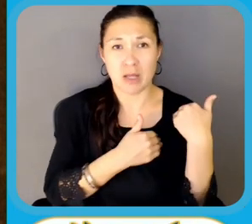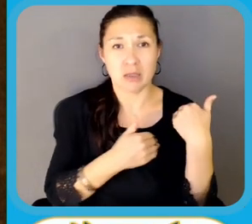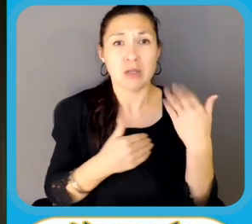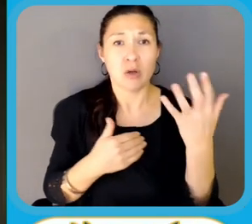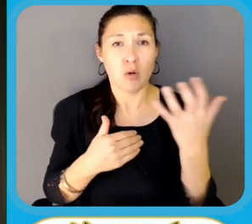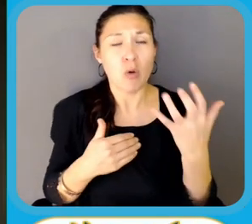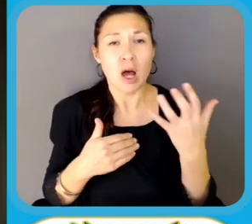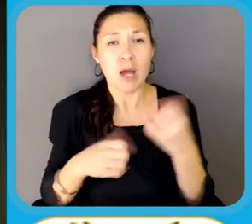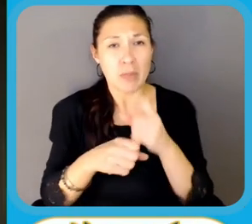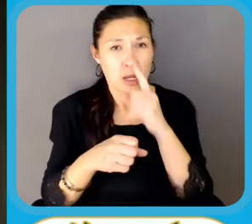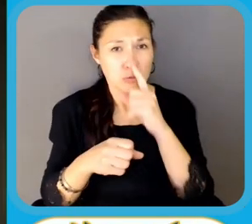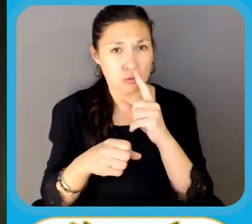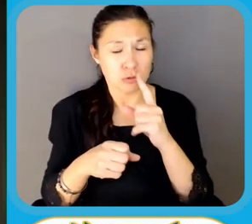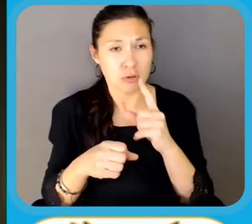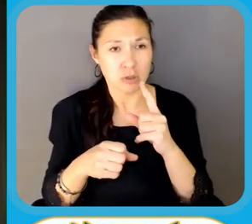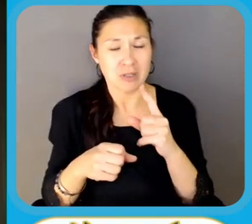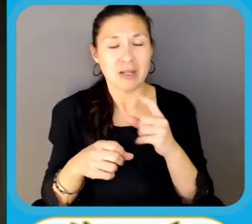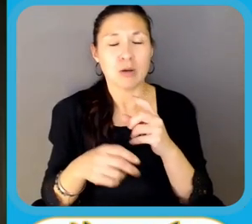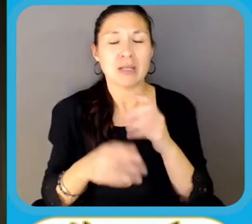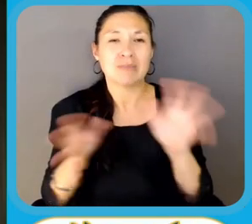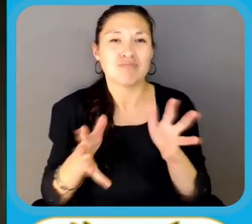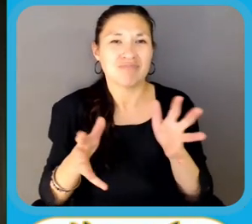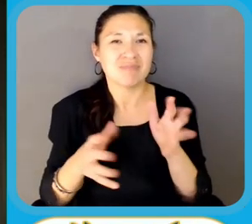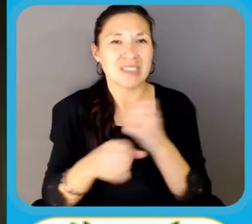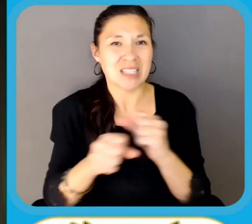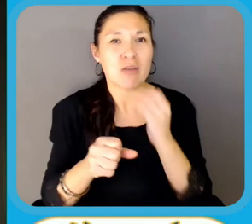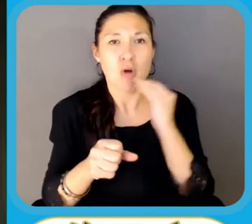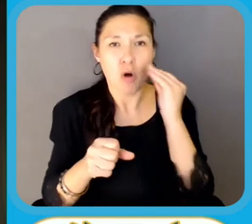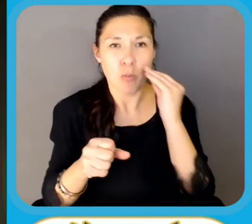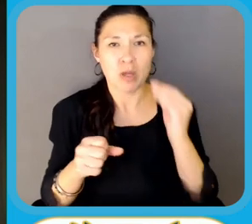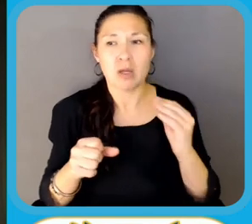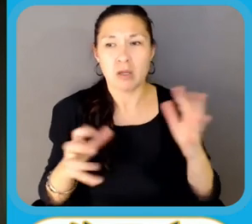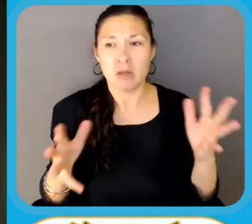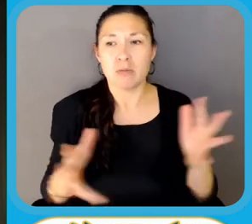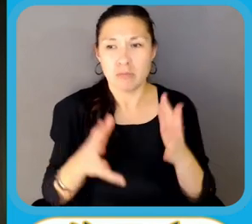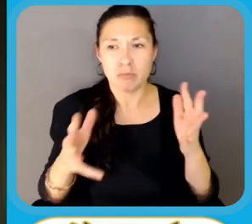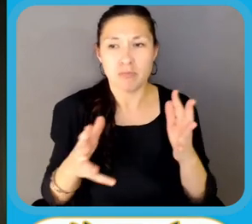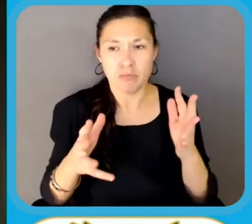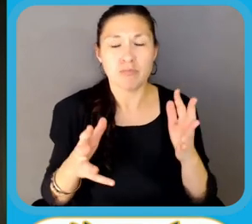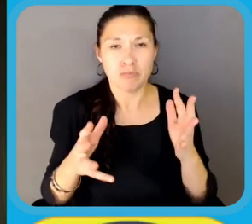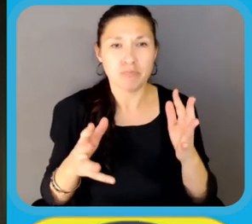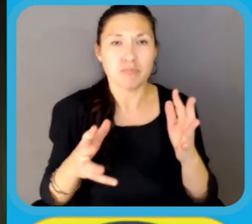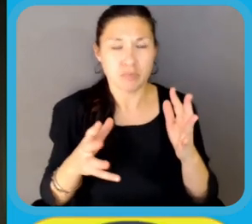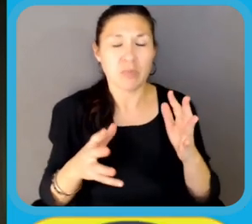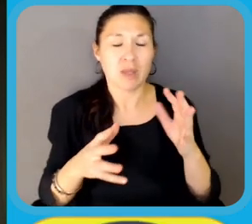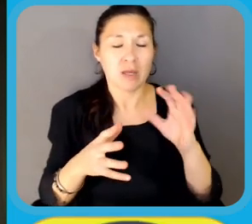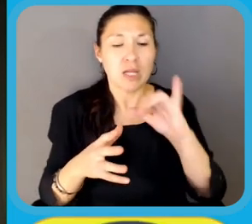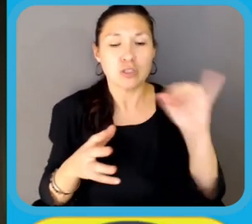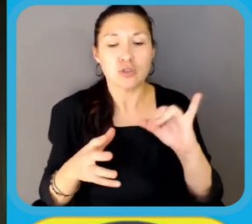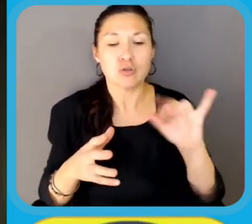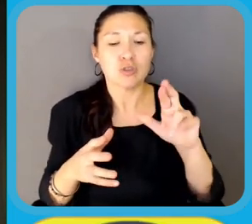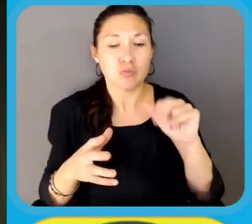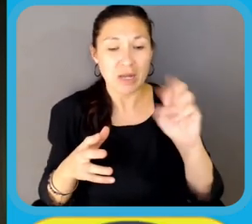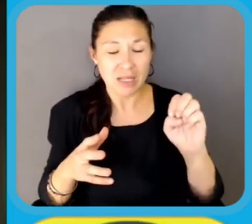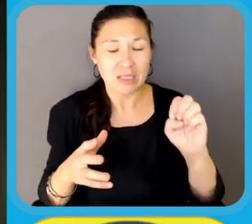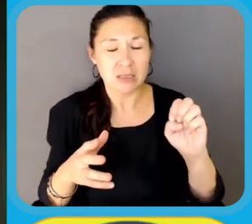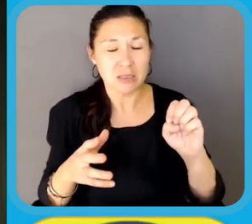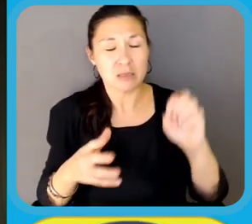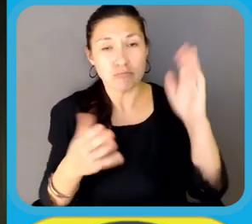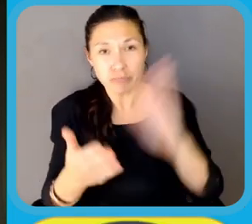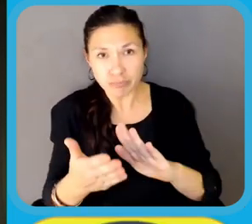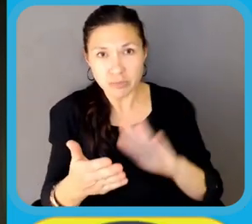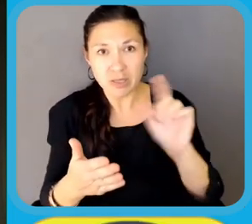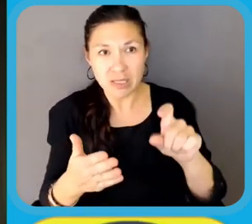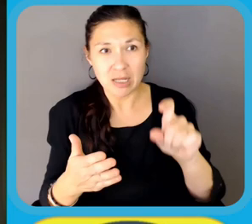to promote safer homes and communities and pushing back against excessive insurance rates. Why I created the nation's first climate and